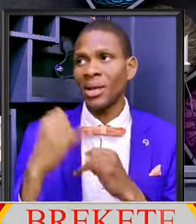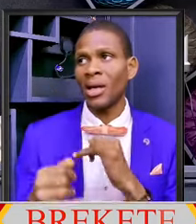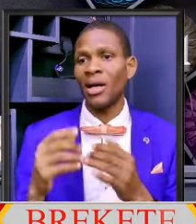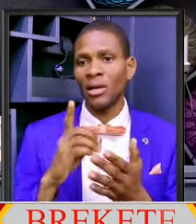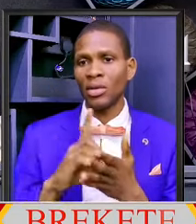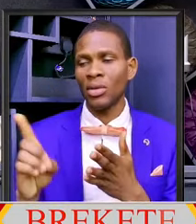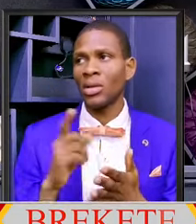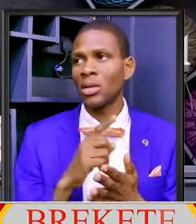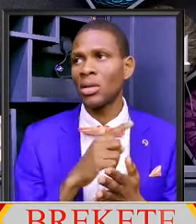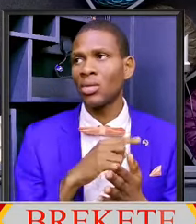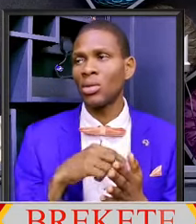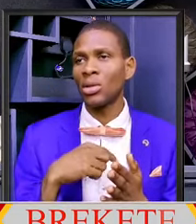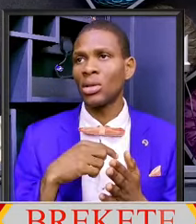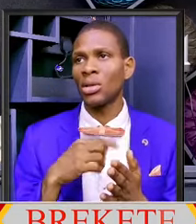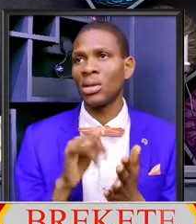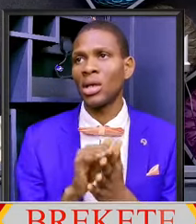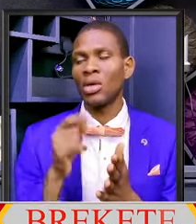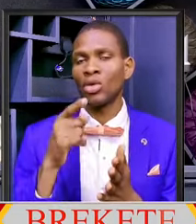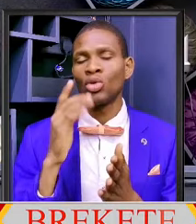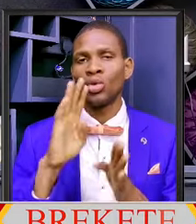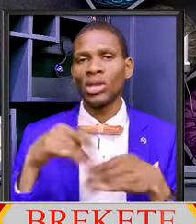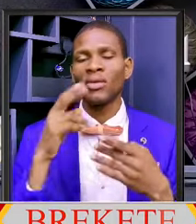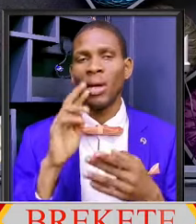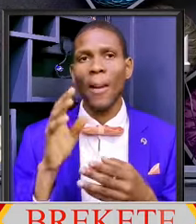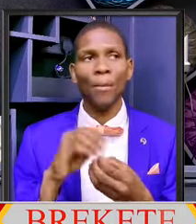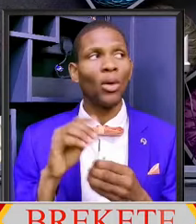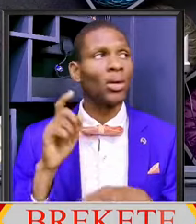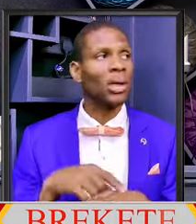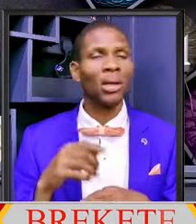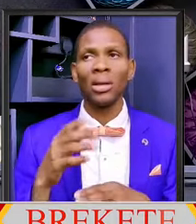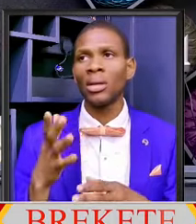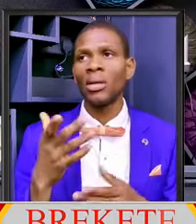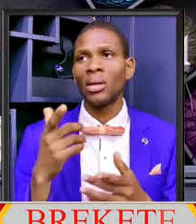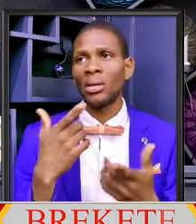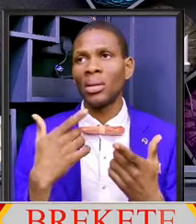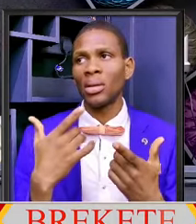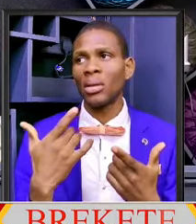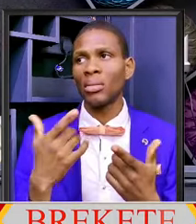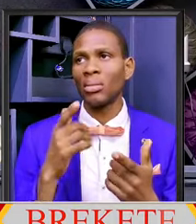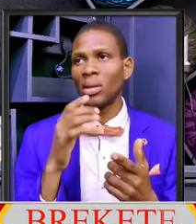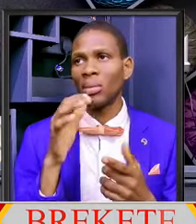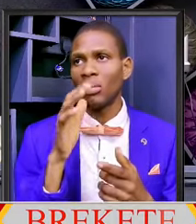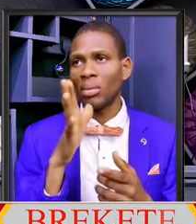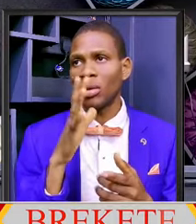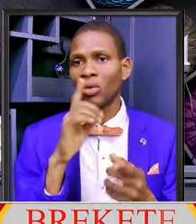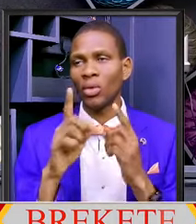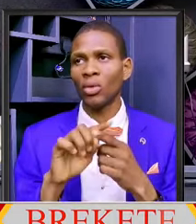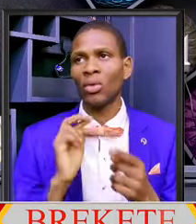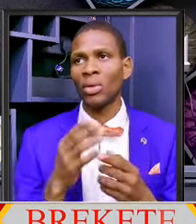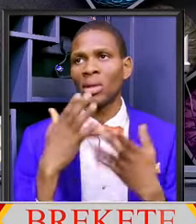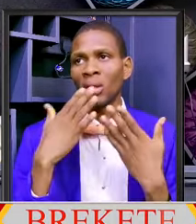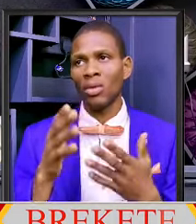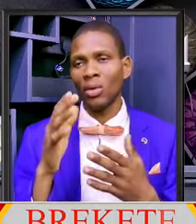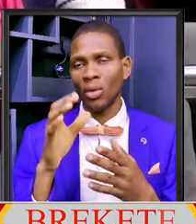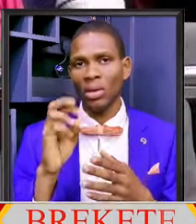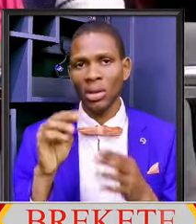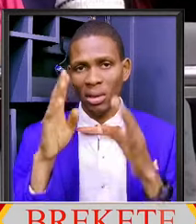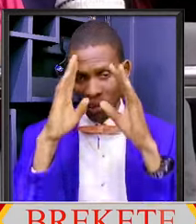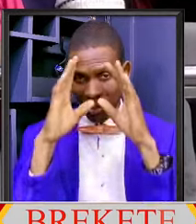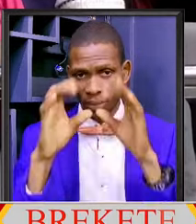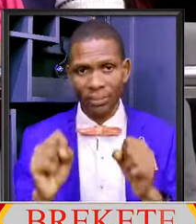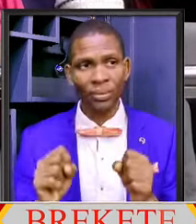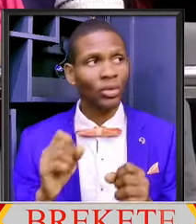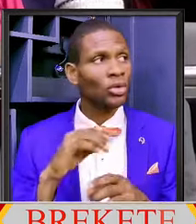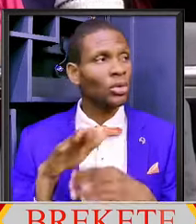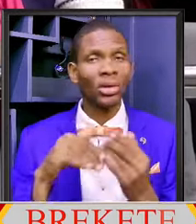may she give her more time. May she come back this week. Madam, talk to us. Thank you, Ordinary President. Thank you. All the